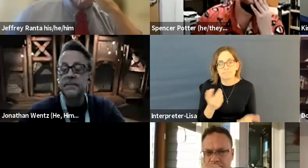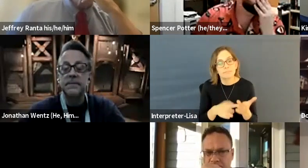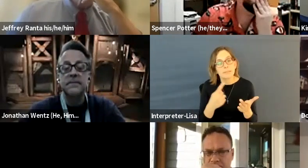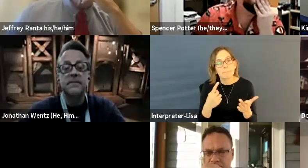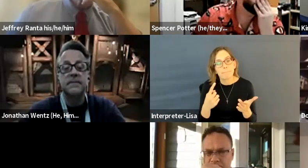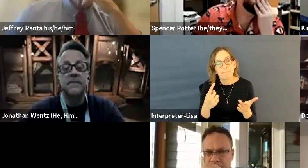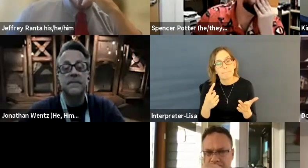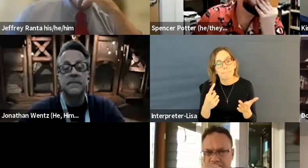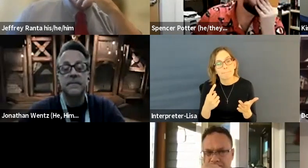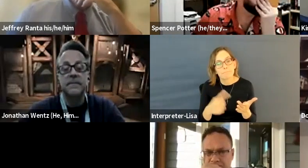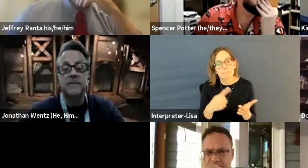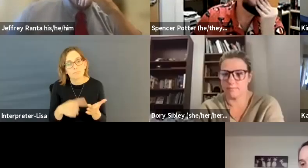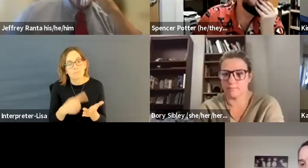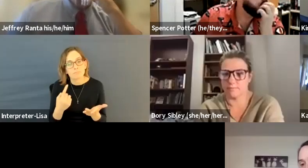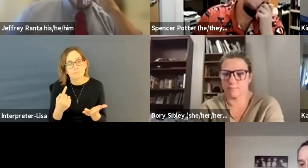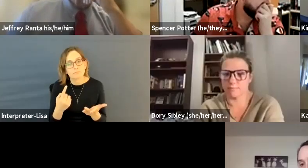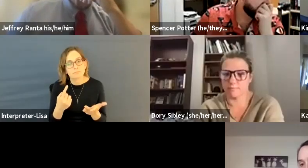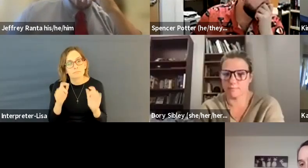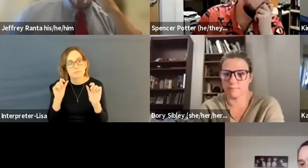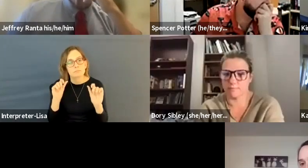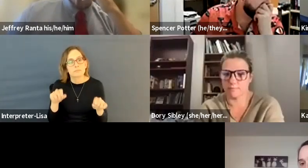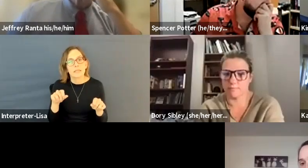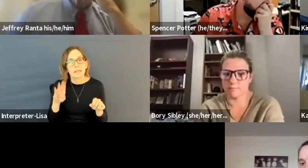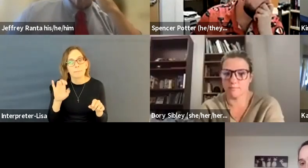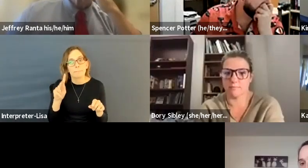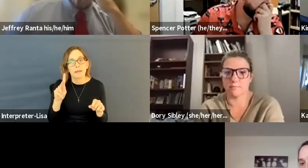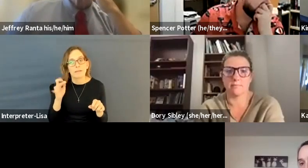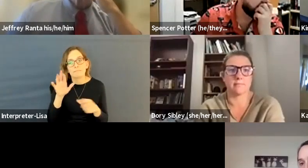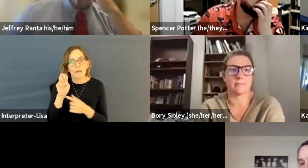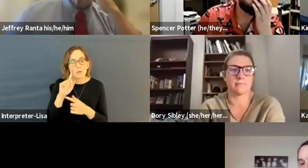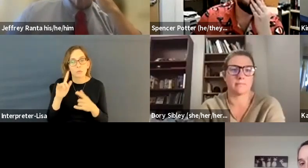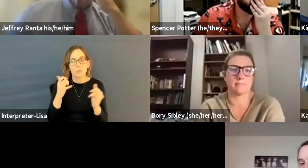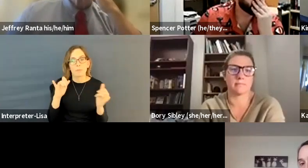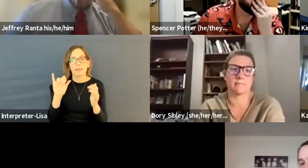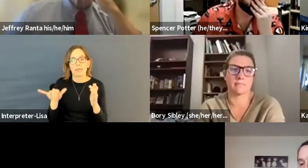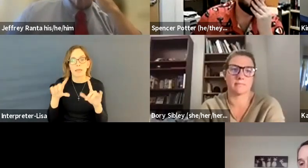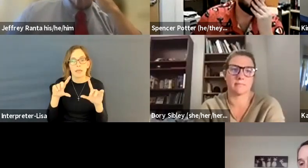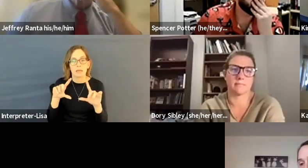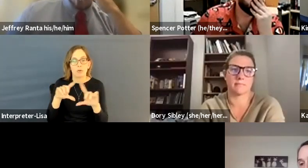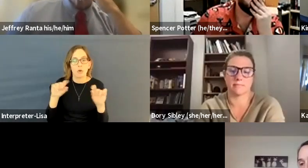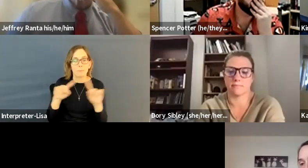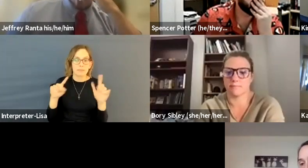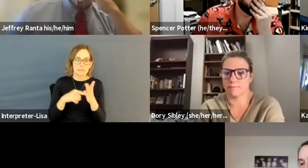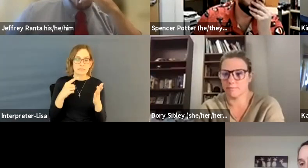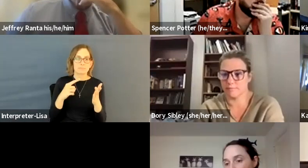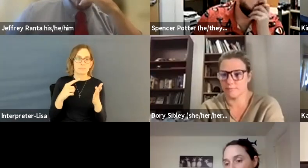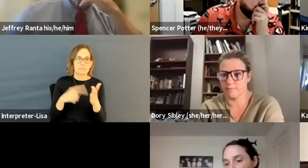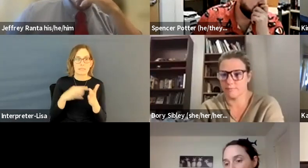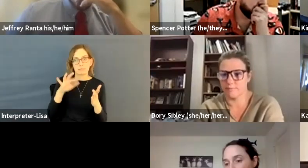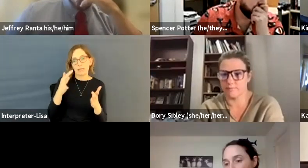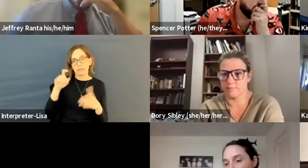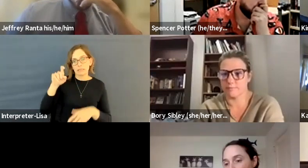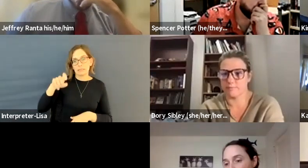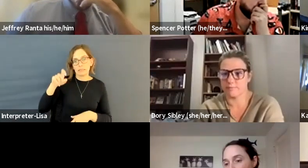sometimes it can backfire to play that card, but sometimes they kind of need to feel a